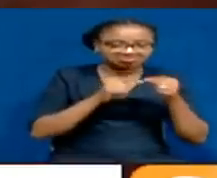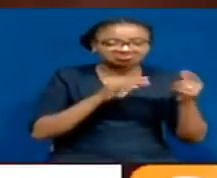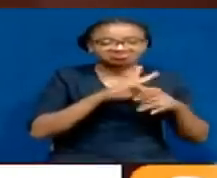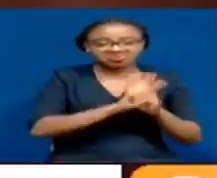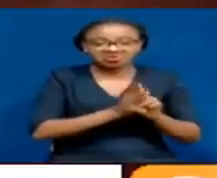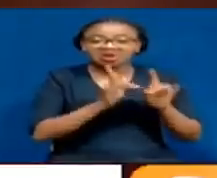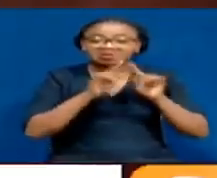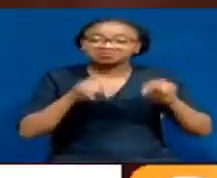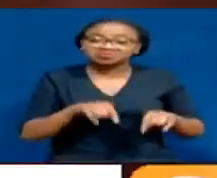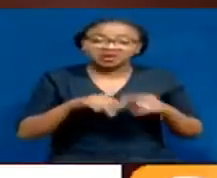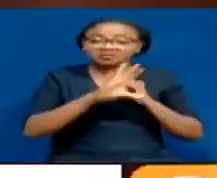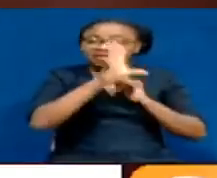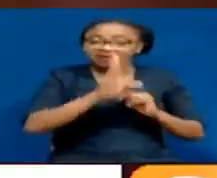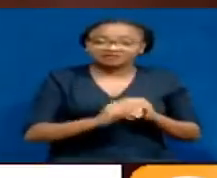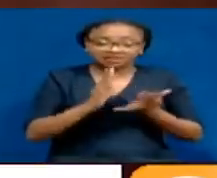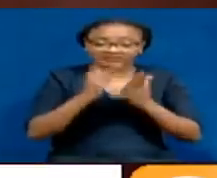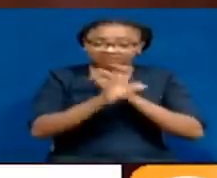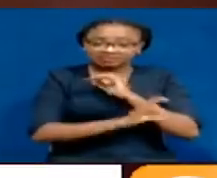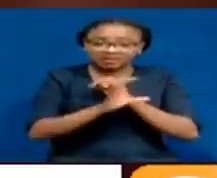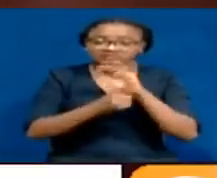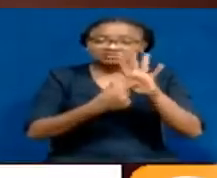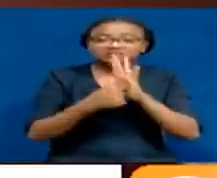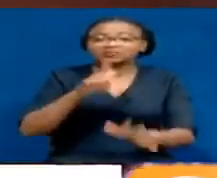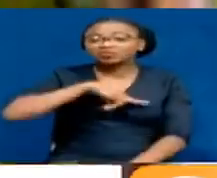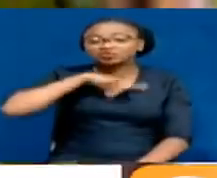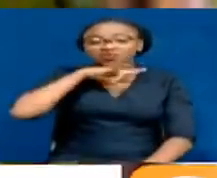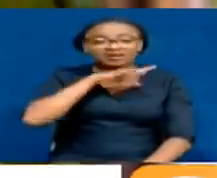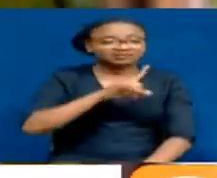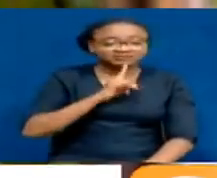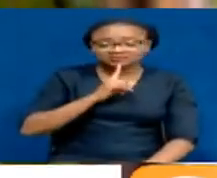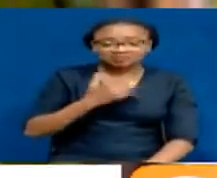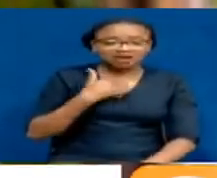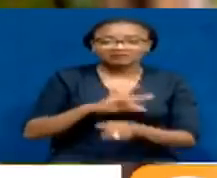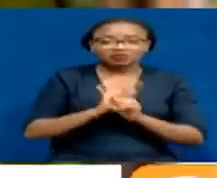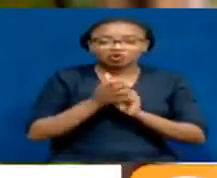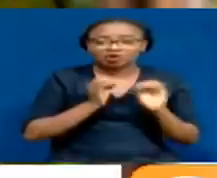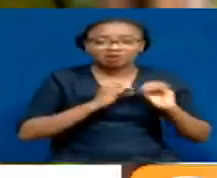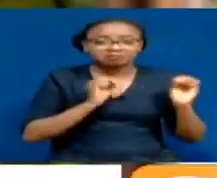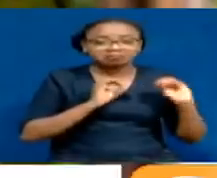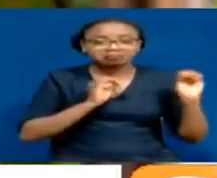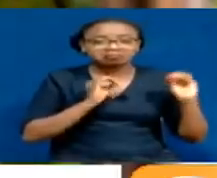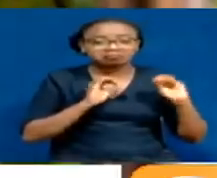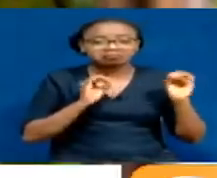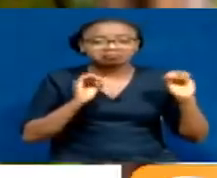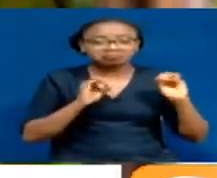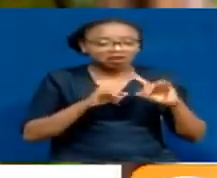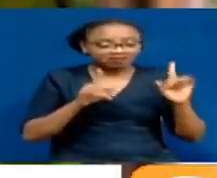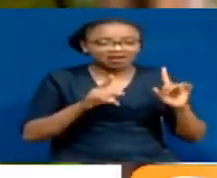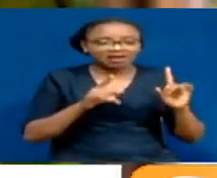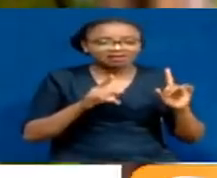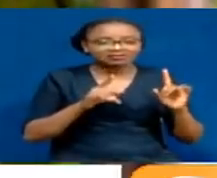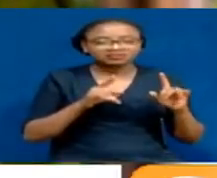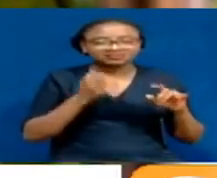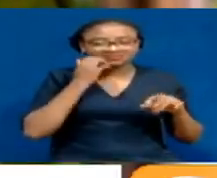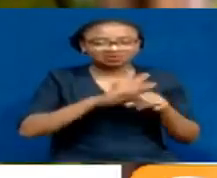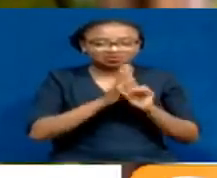and even here on the continent, in places like Uganda, despite some very good measures, the virus continues to